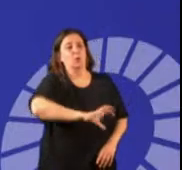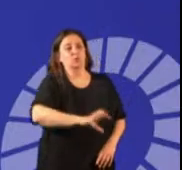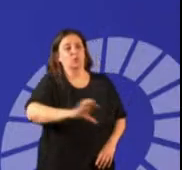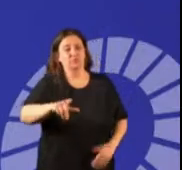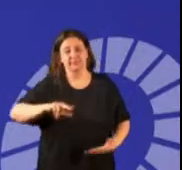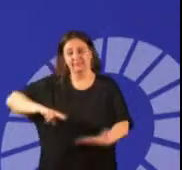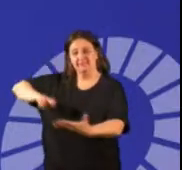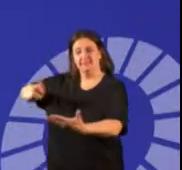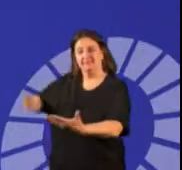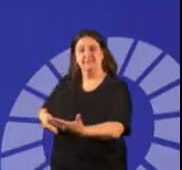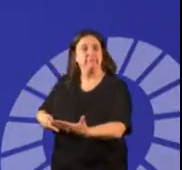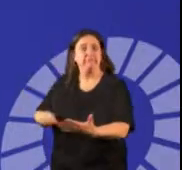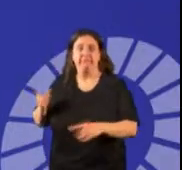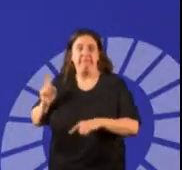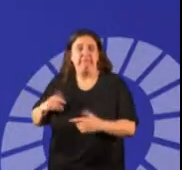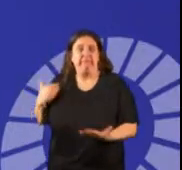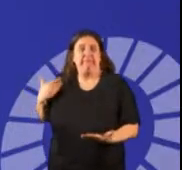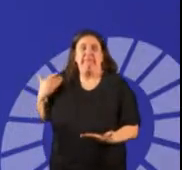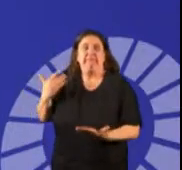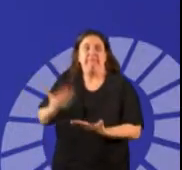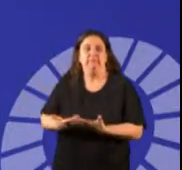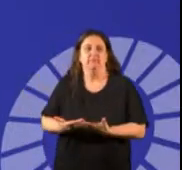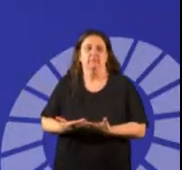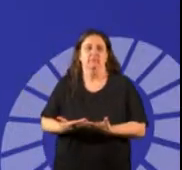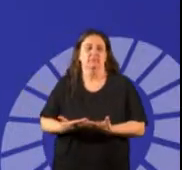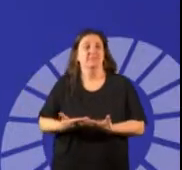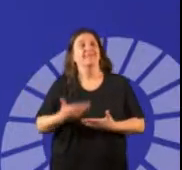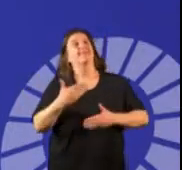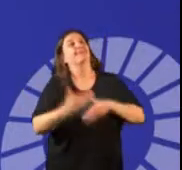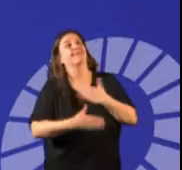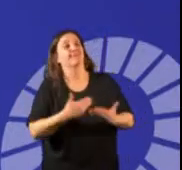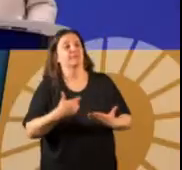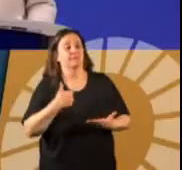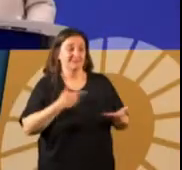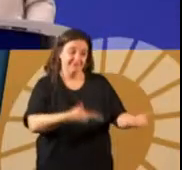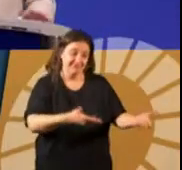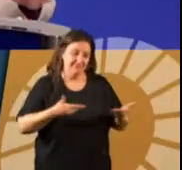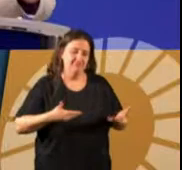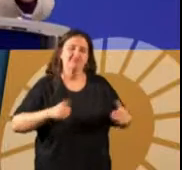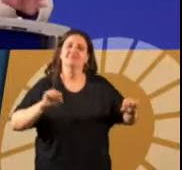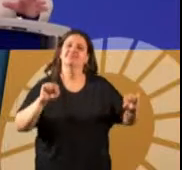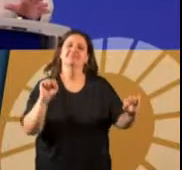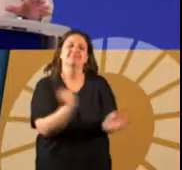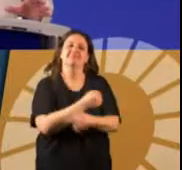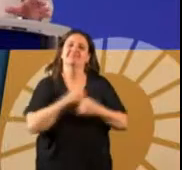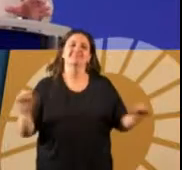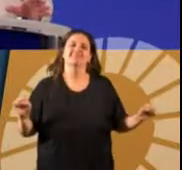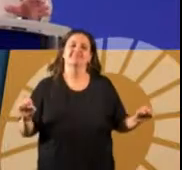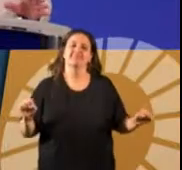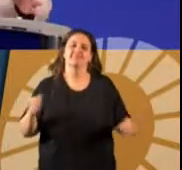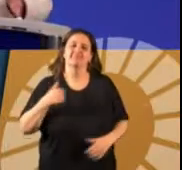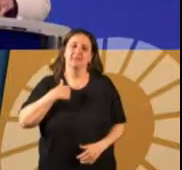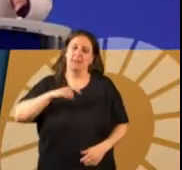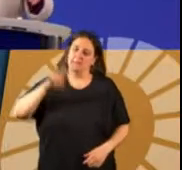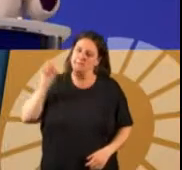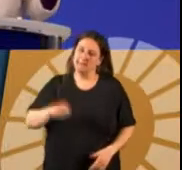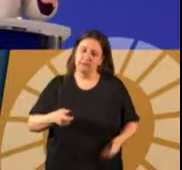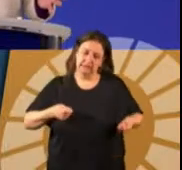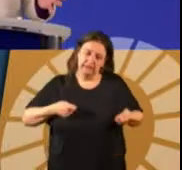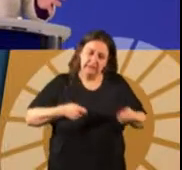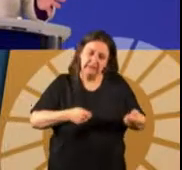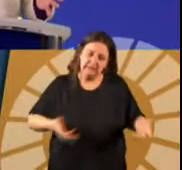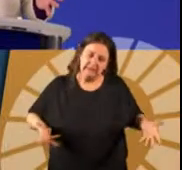unacceptable. While we keep pushing against this trend, I will put forward, together with